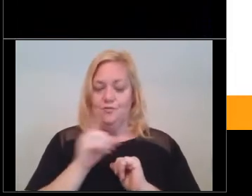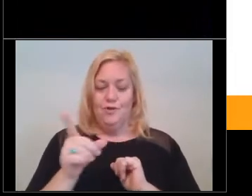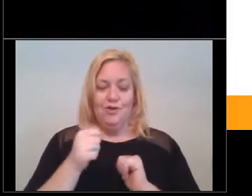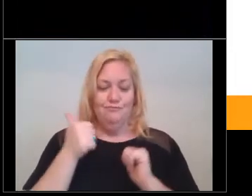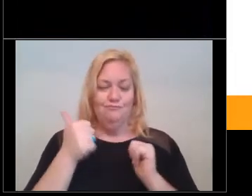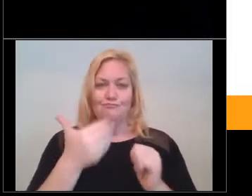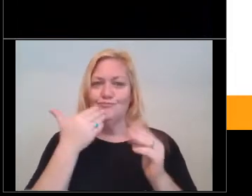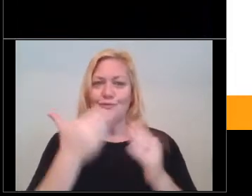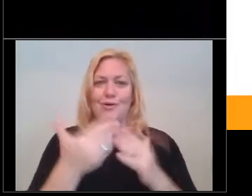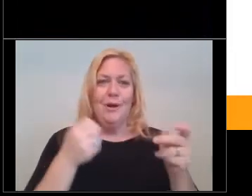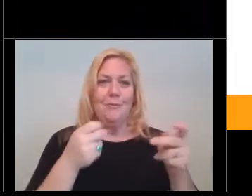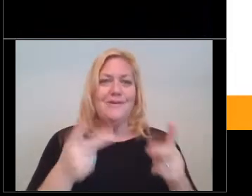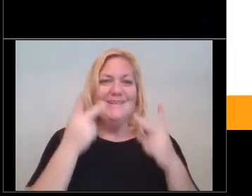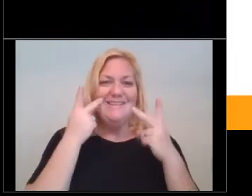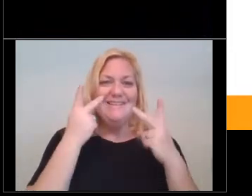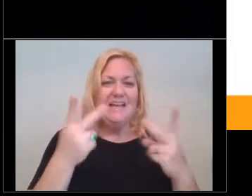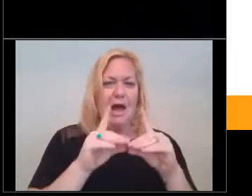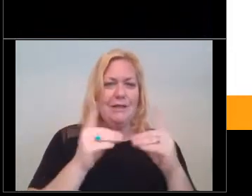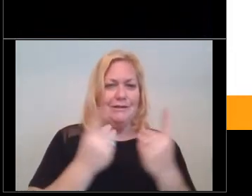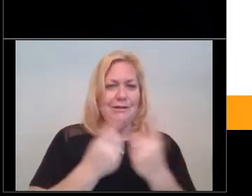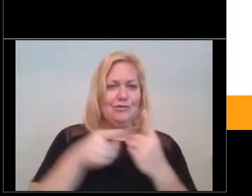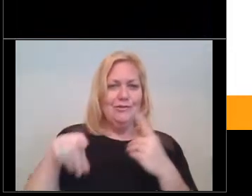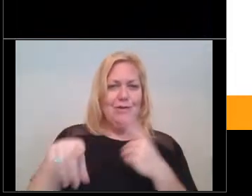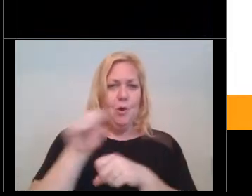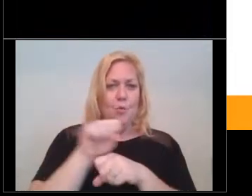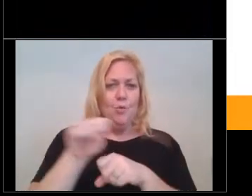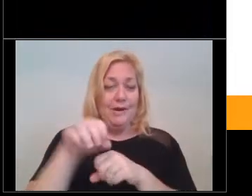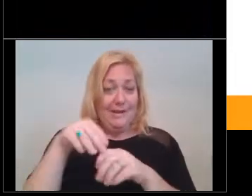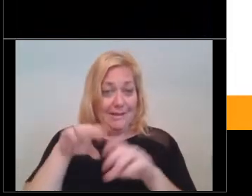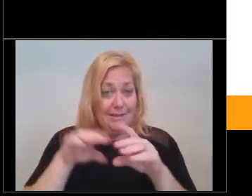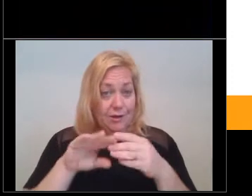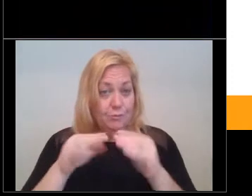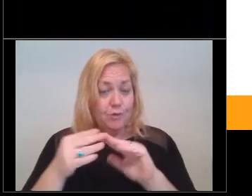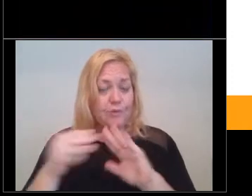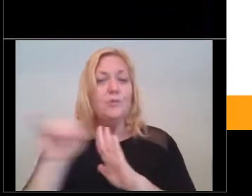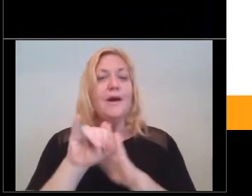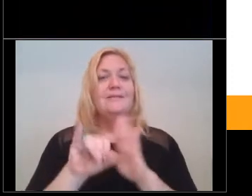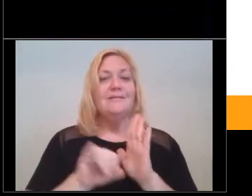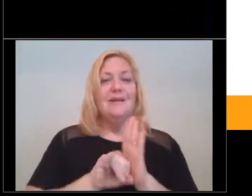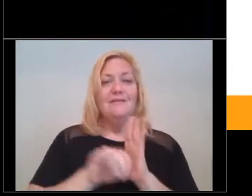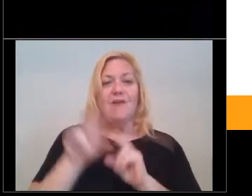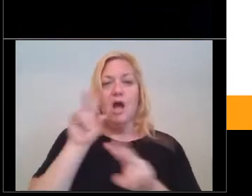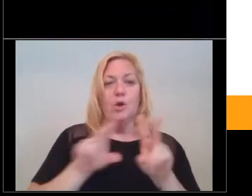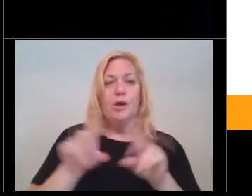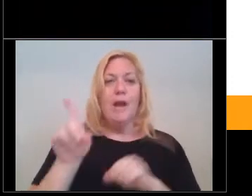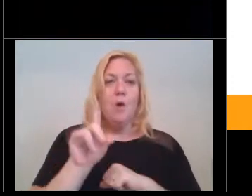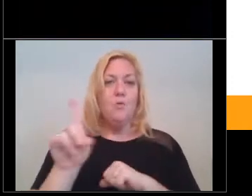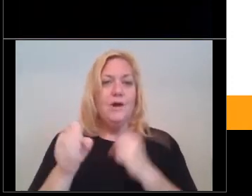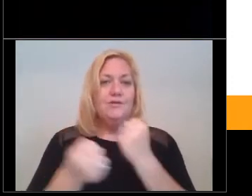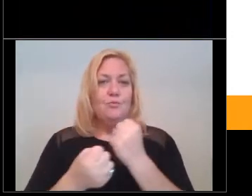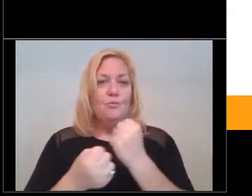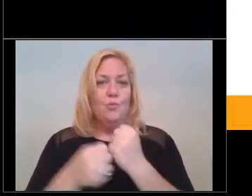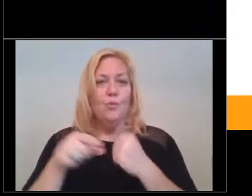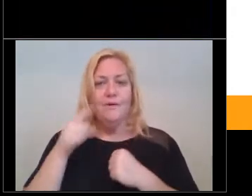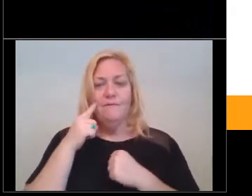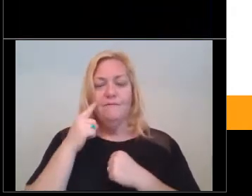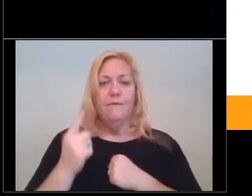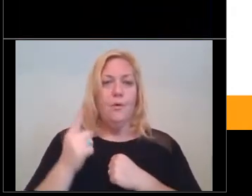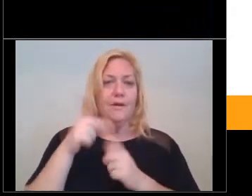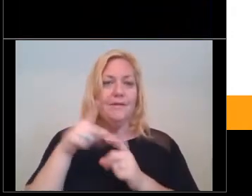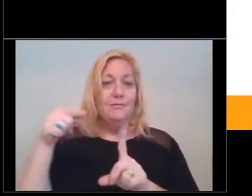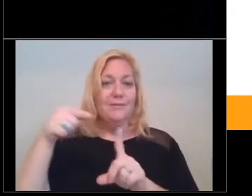opportunity to see how the districts were working within the community to identify, looking at where support for this